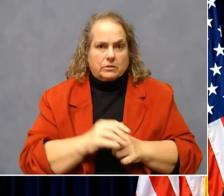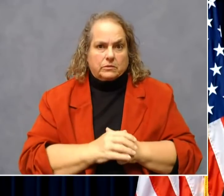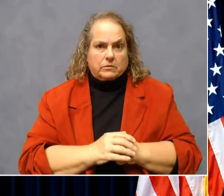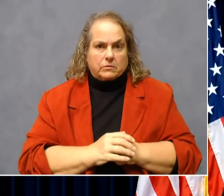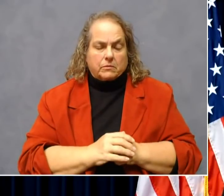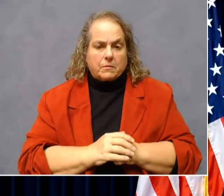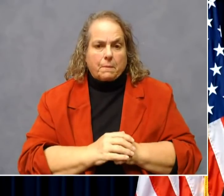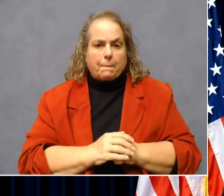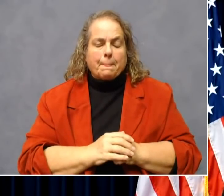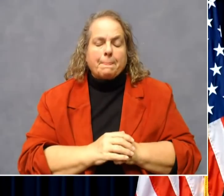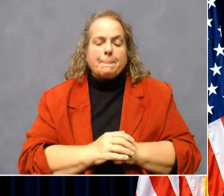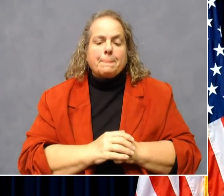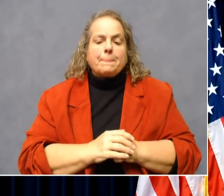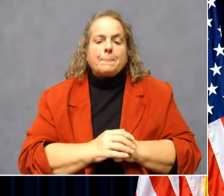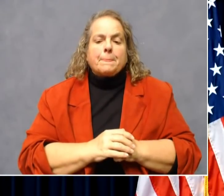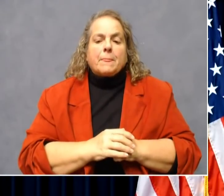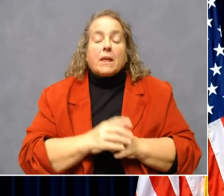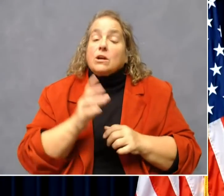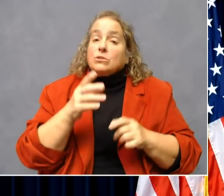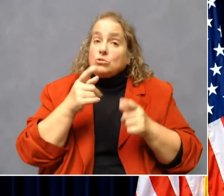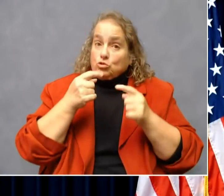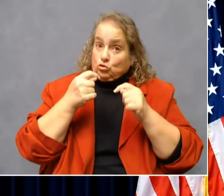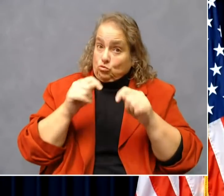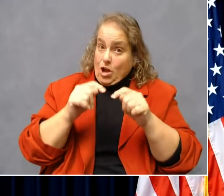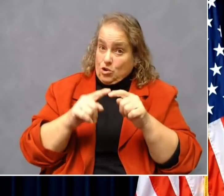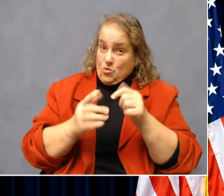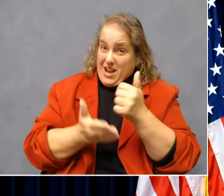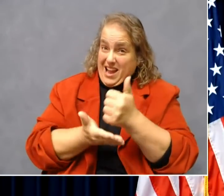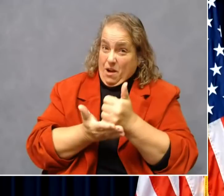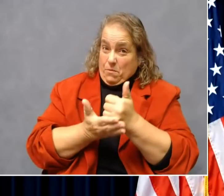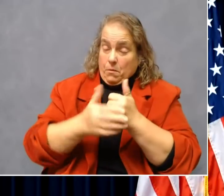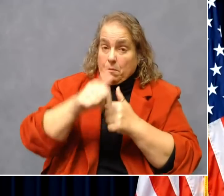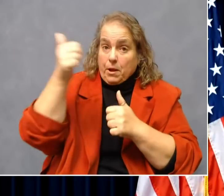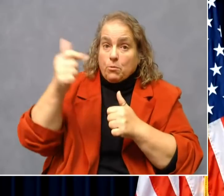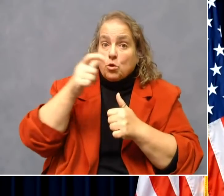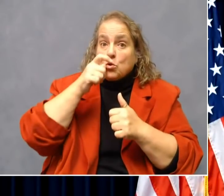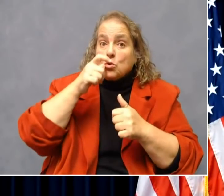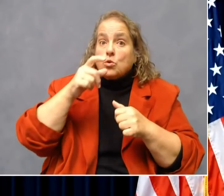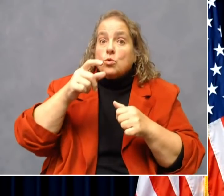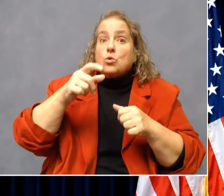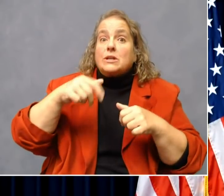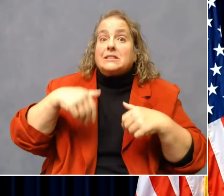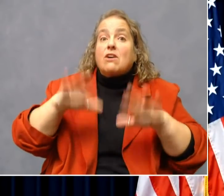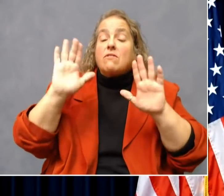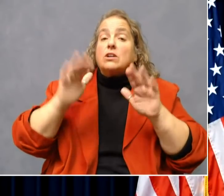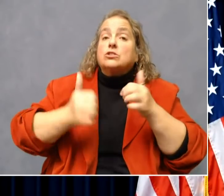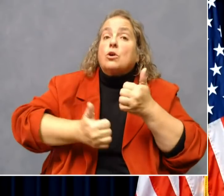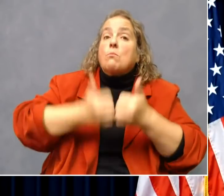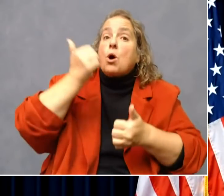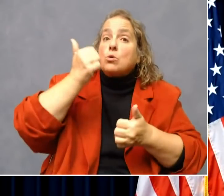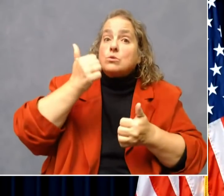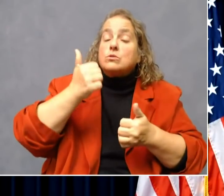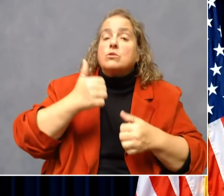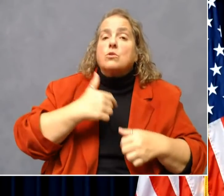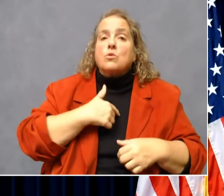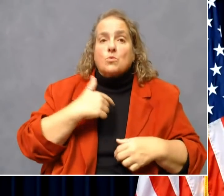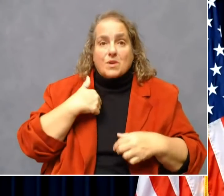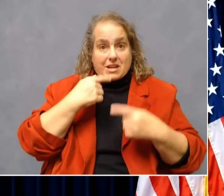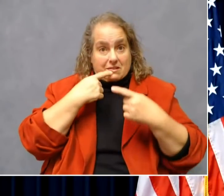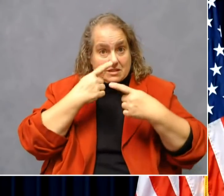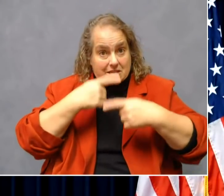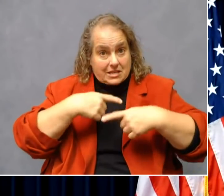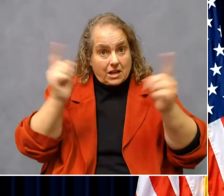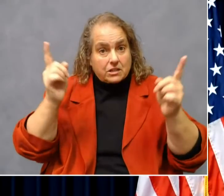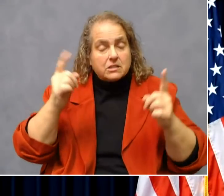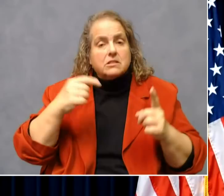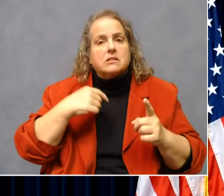In trying to help out those that are sacrificing the most, we announced when we were putting these restrictions in